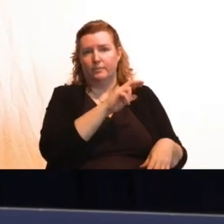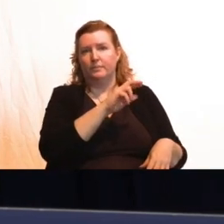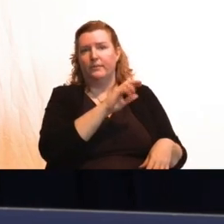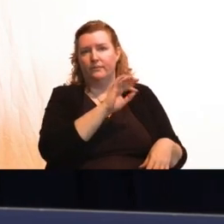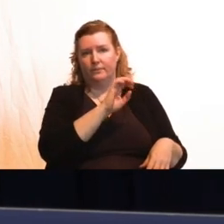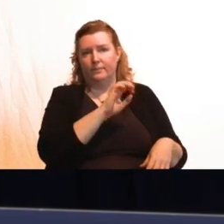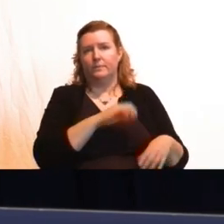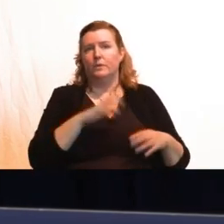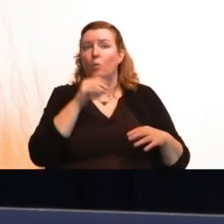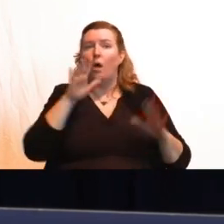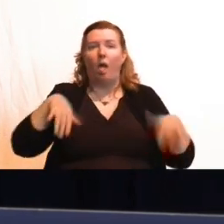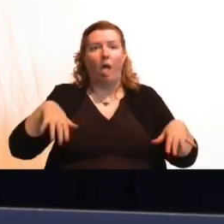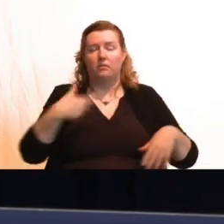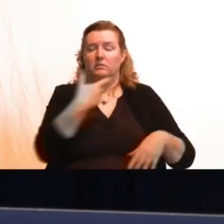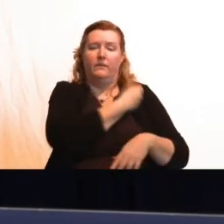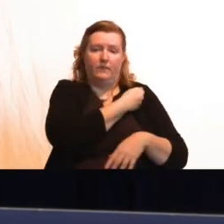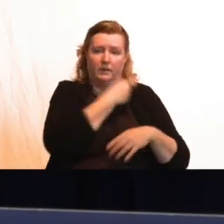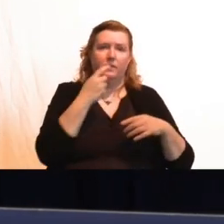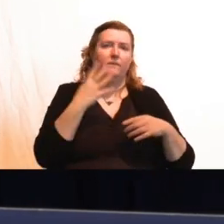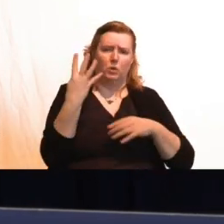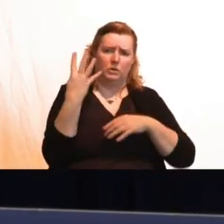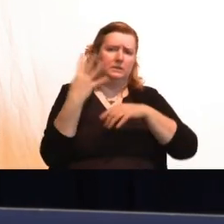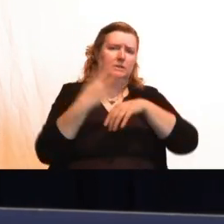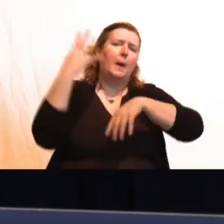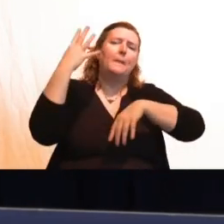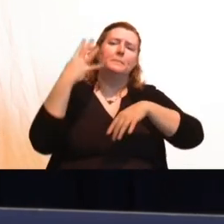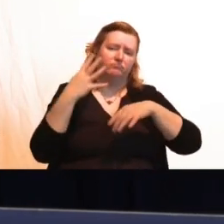vaccinated individuals with a booster dose.